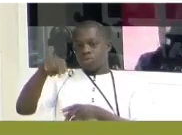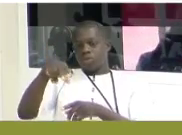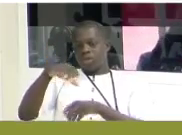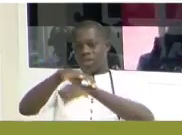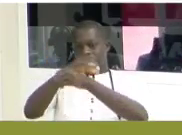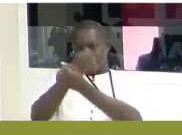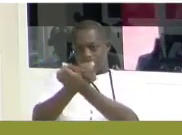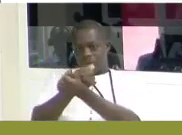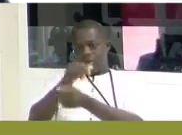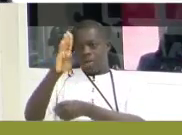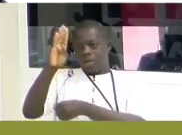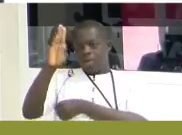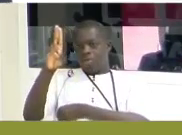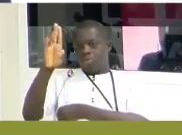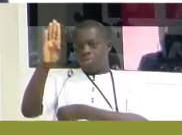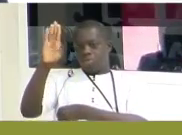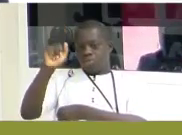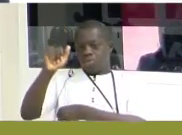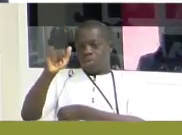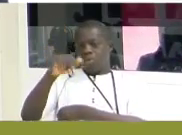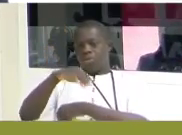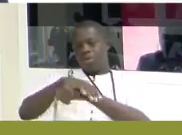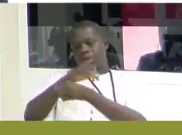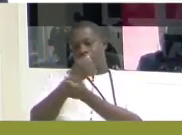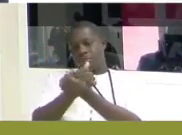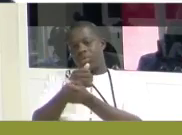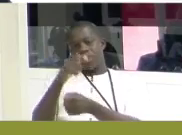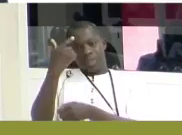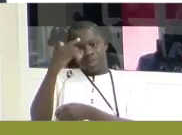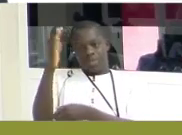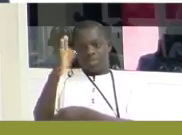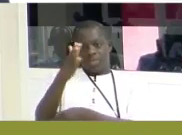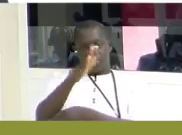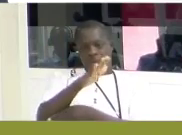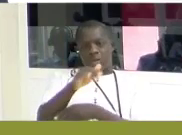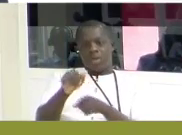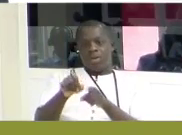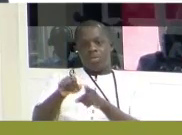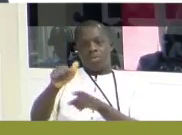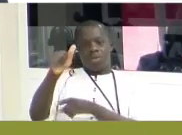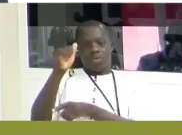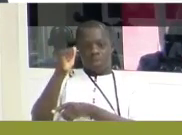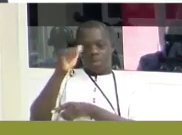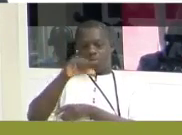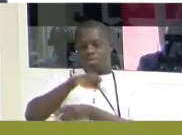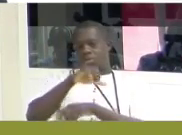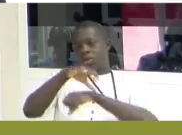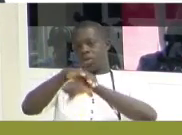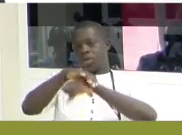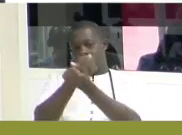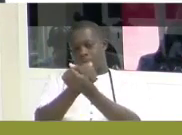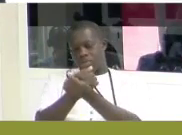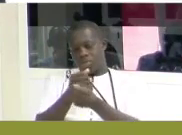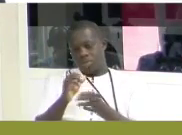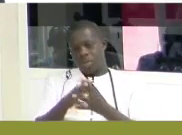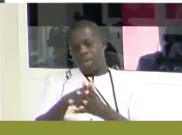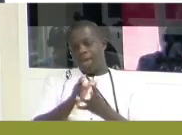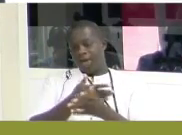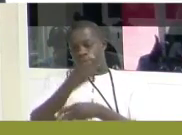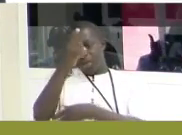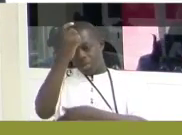him. So maybe he thought Buba was behind his arrest. So he had that